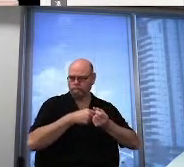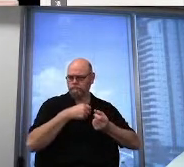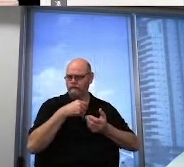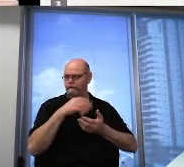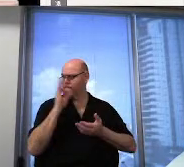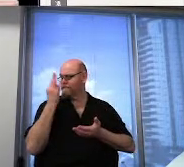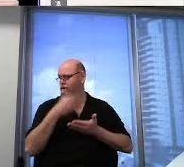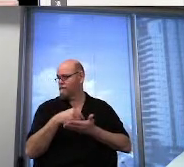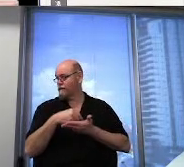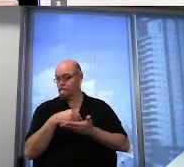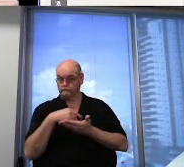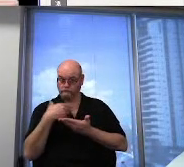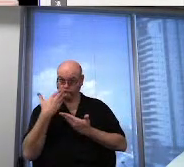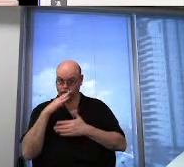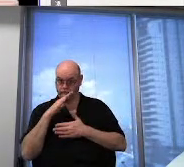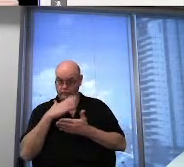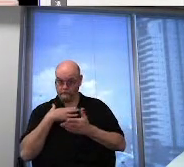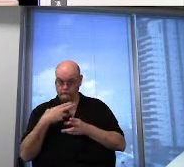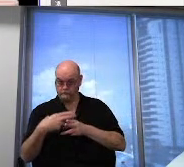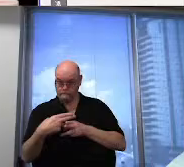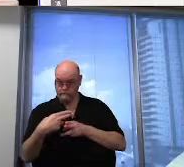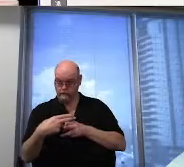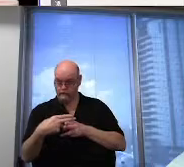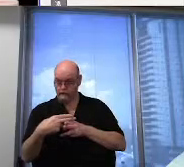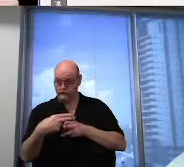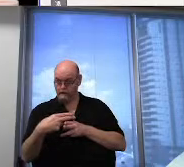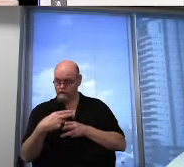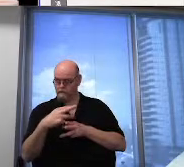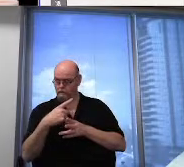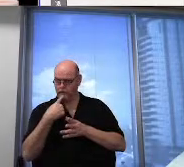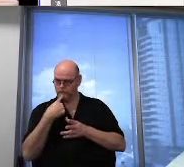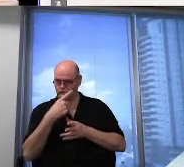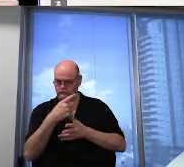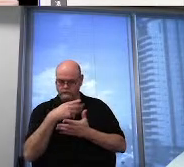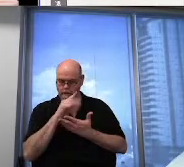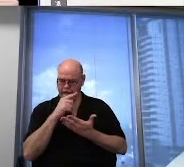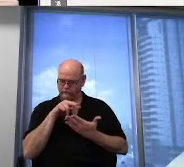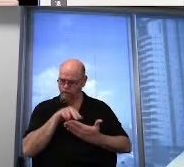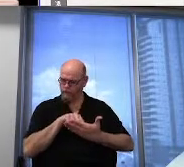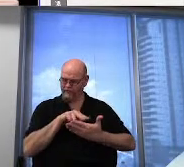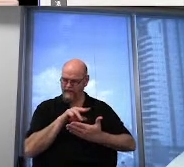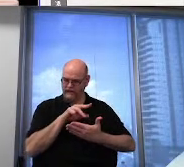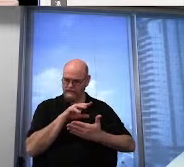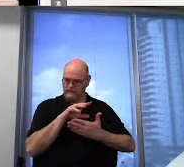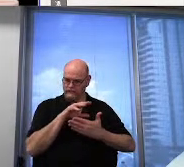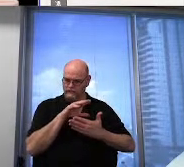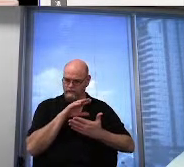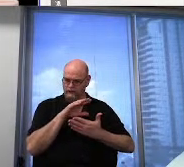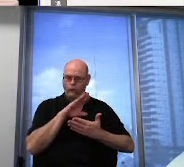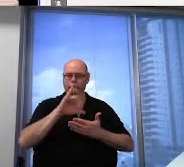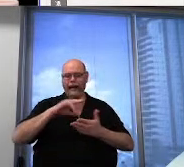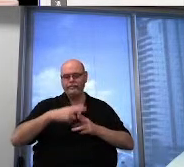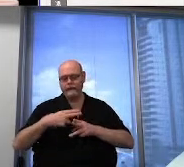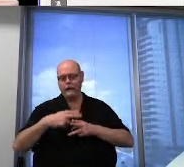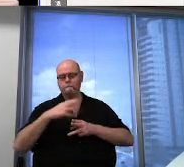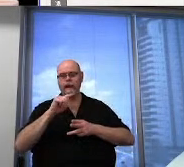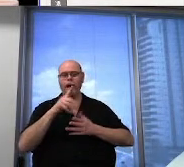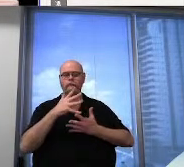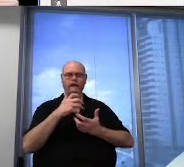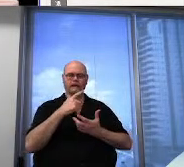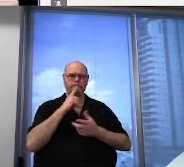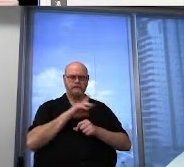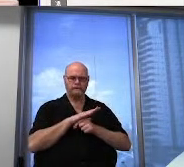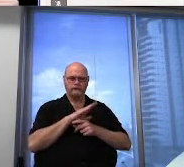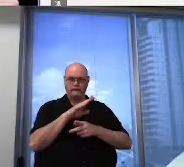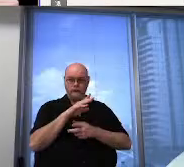I don't know this, but by name, what we are saying, those are, I can't connect the dots. I'll have to look at the document to be able to affirmatively answer your